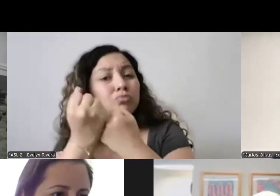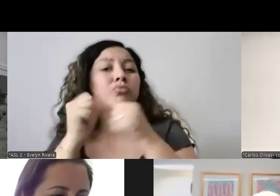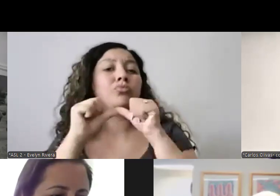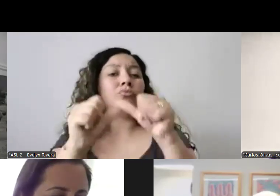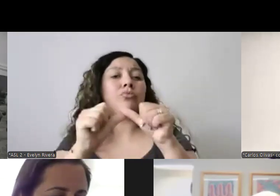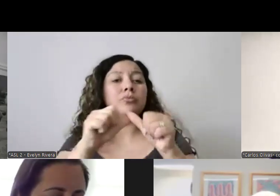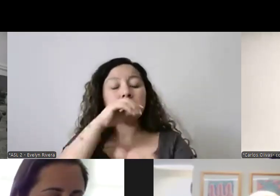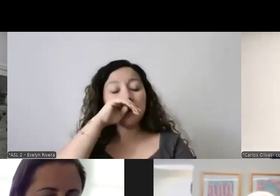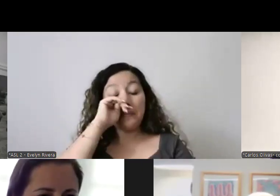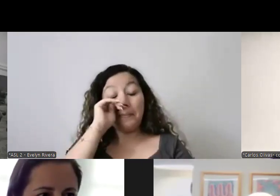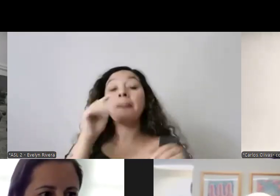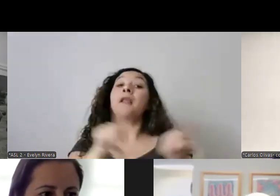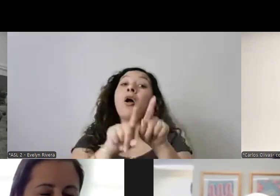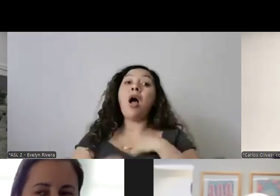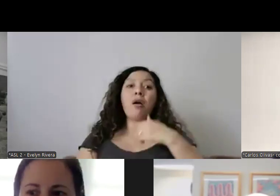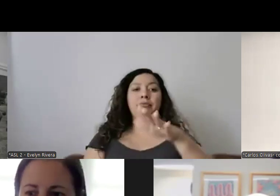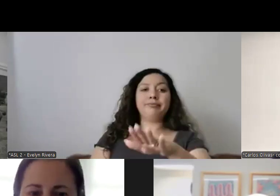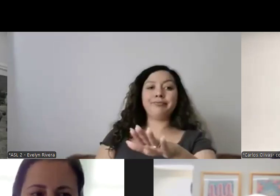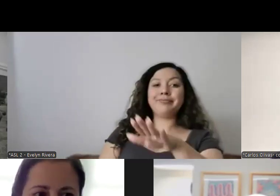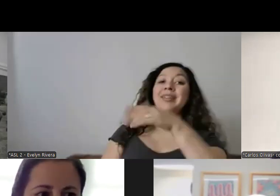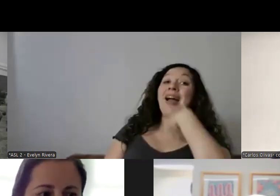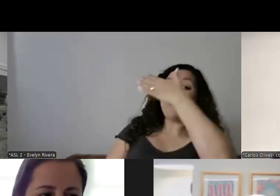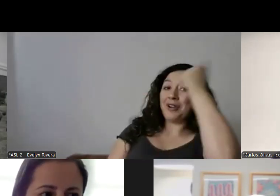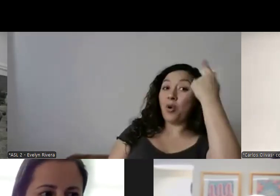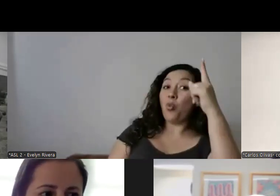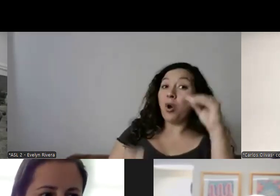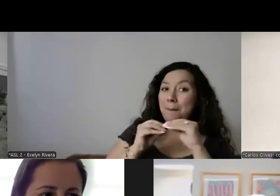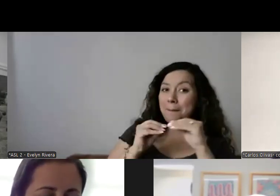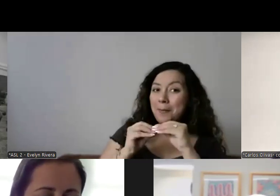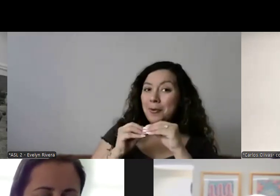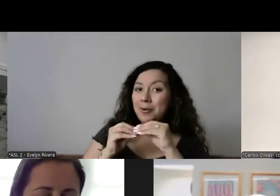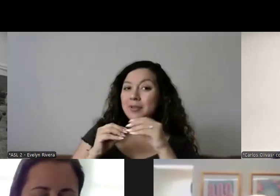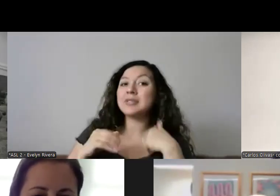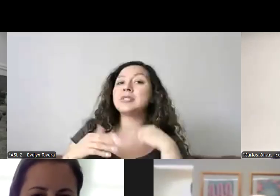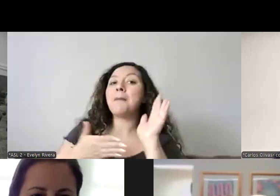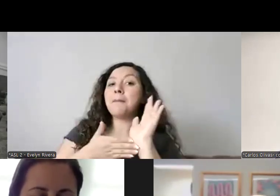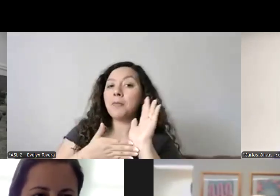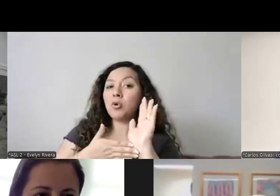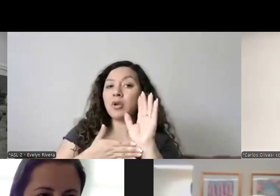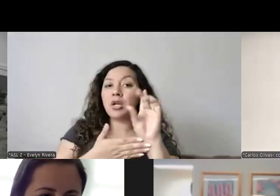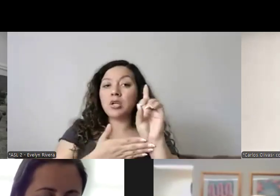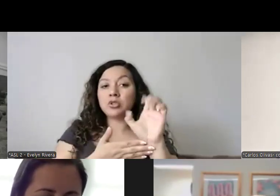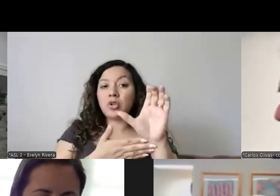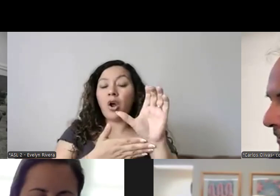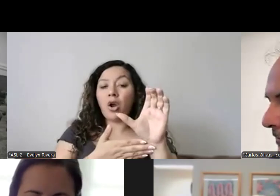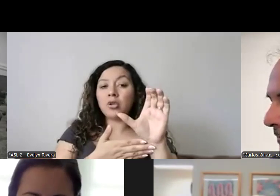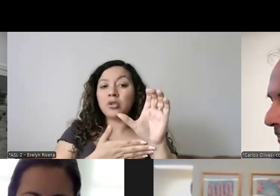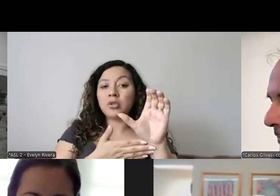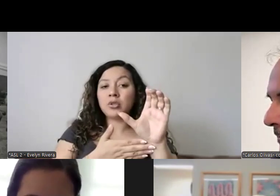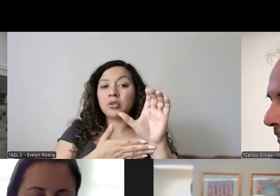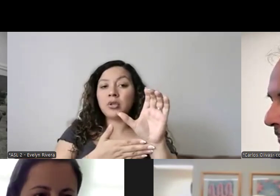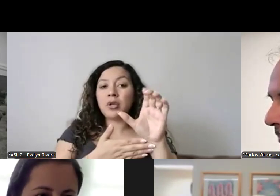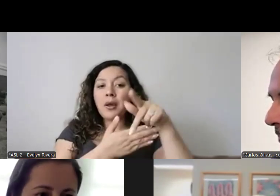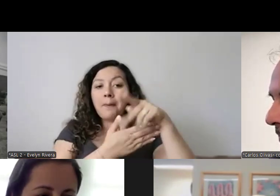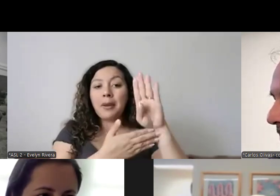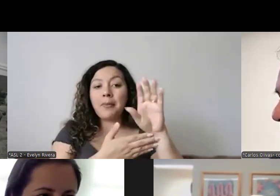one more plug that there is a documentary coming out on PBS, I think June 1st, looking at the